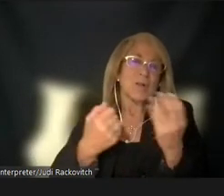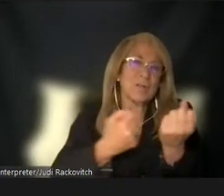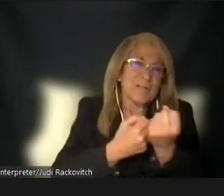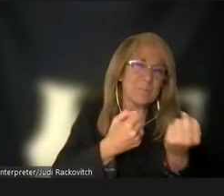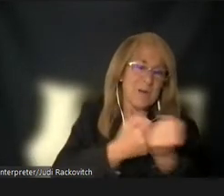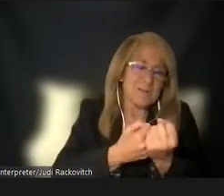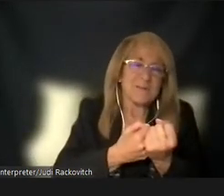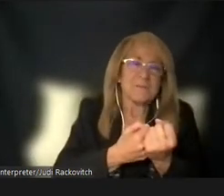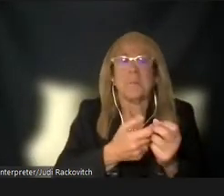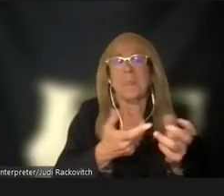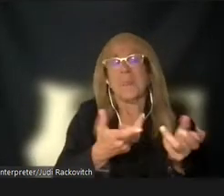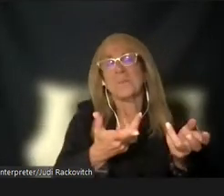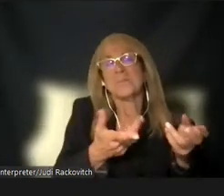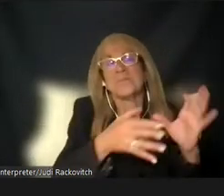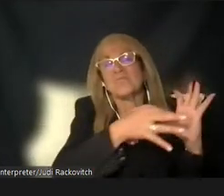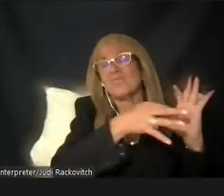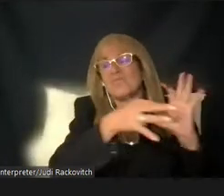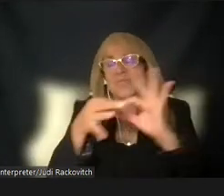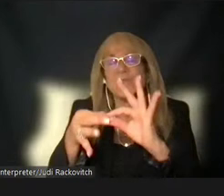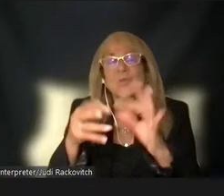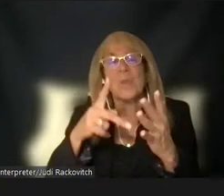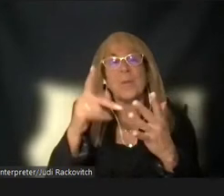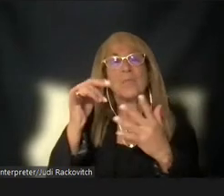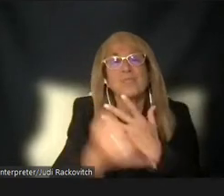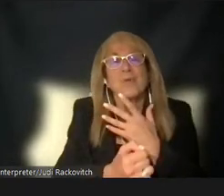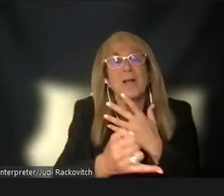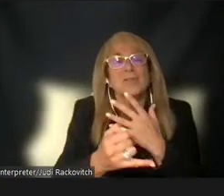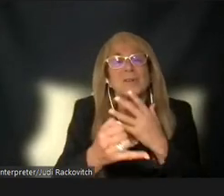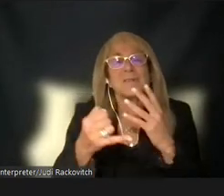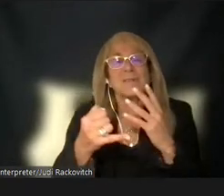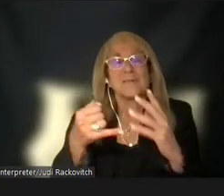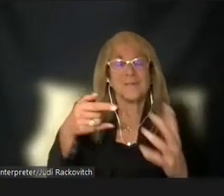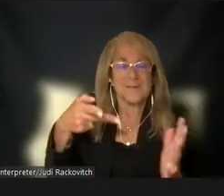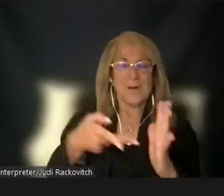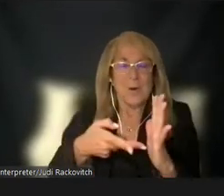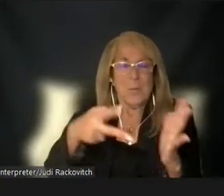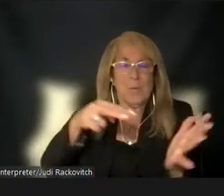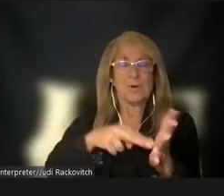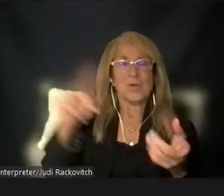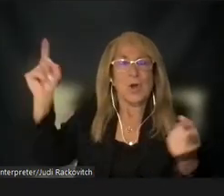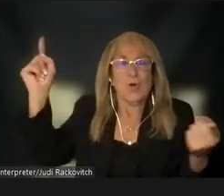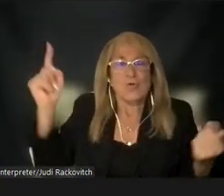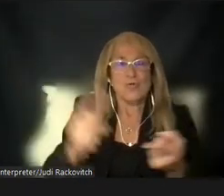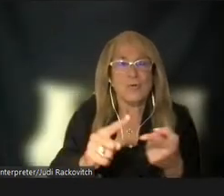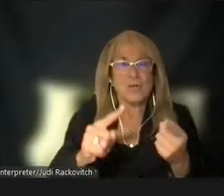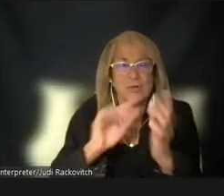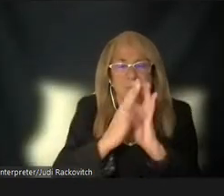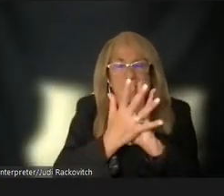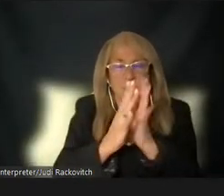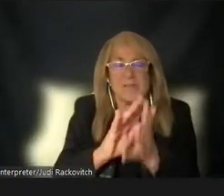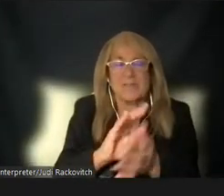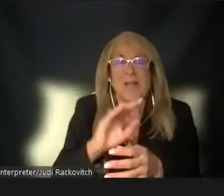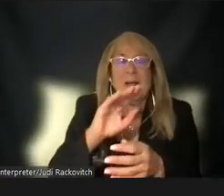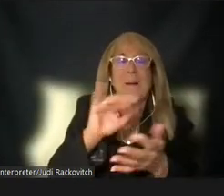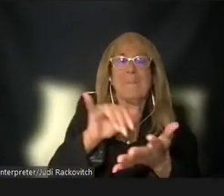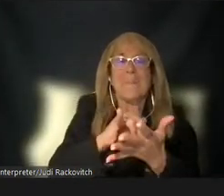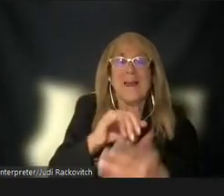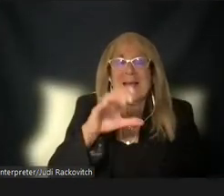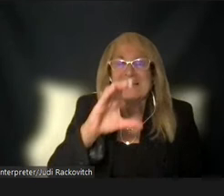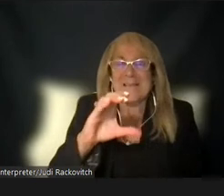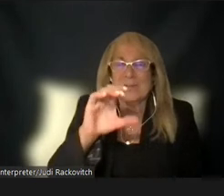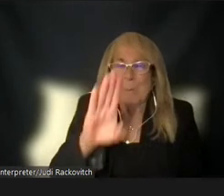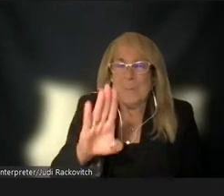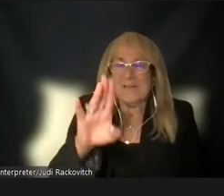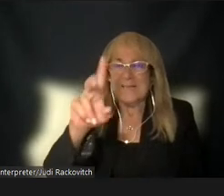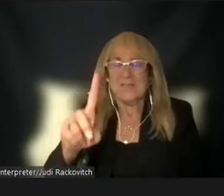With respect to the project purpose and need, the project purpose is to reduce traffic congestion in the Manhattan Central Business District in a manner that will generate